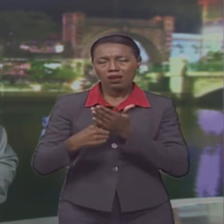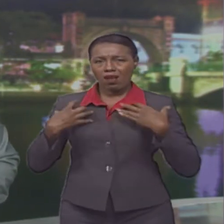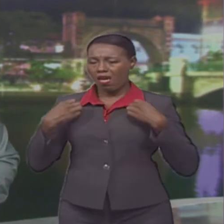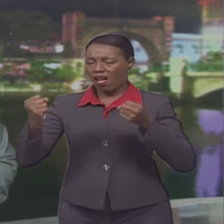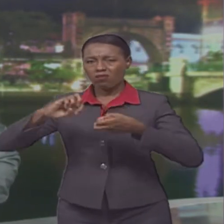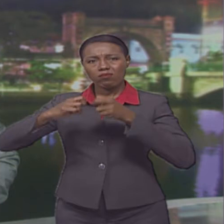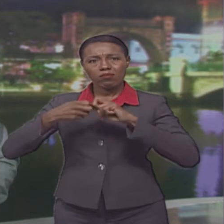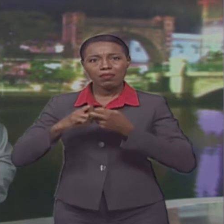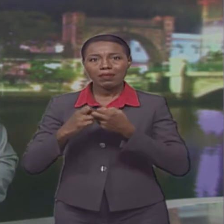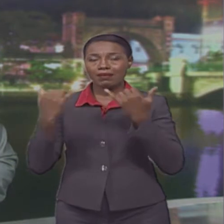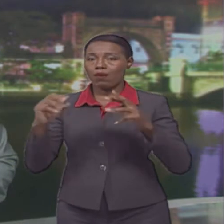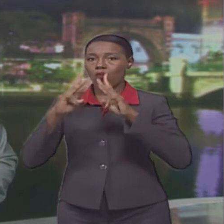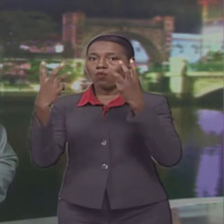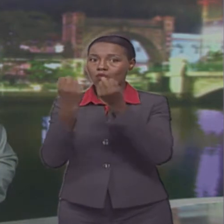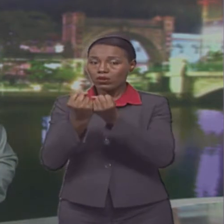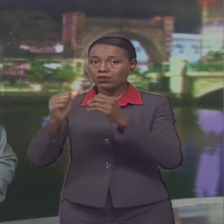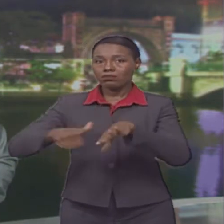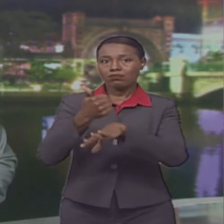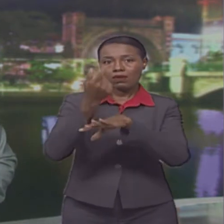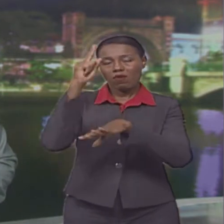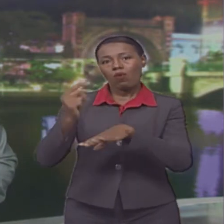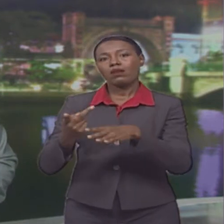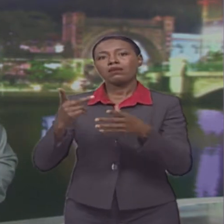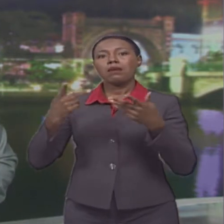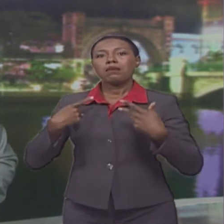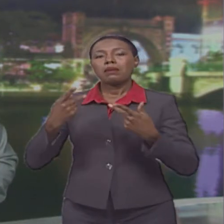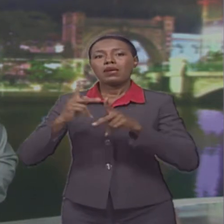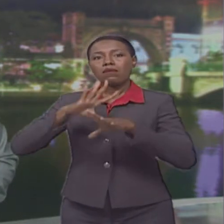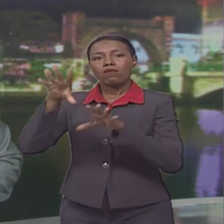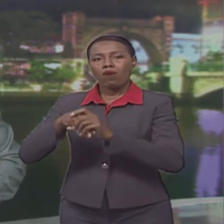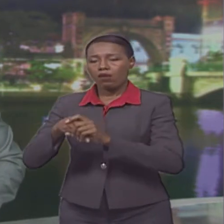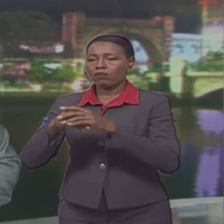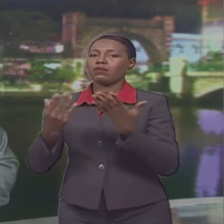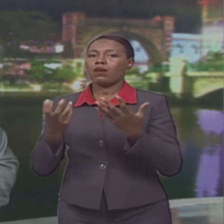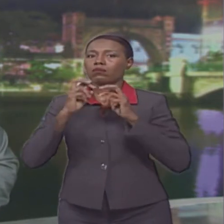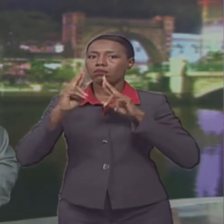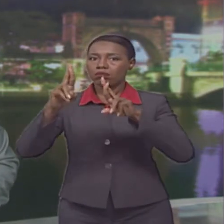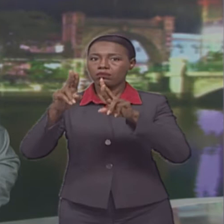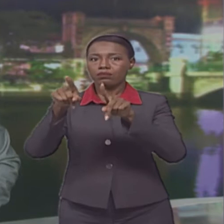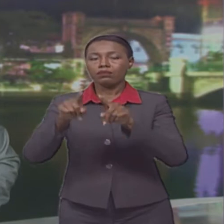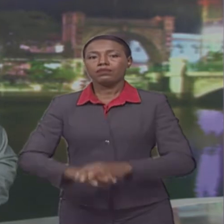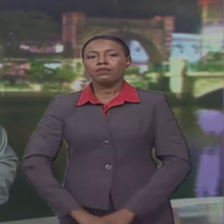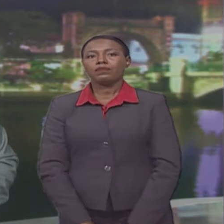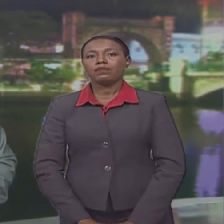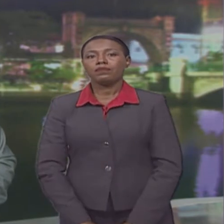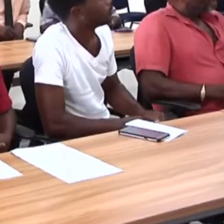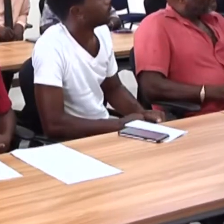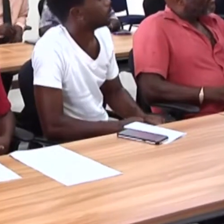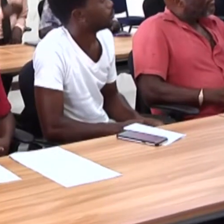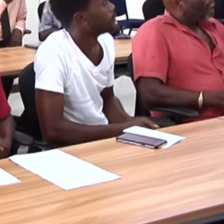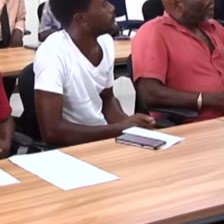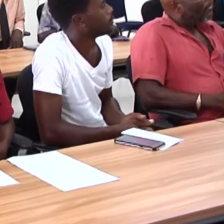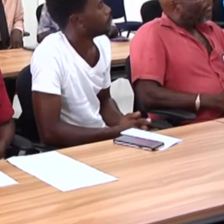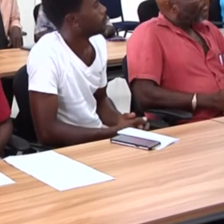concerns. To this end, a workshop has been held for one of the key players in the industry. Our Kent Jerson has more. The workshop